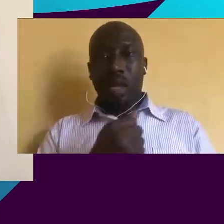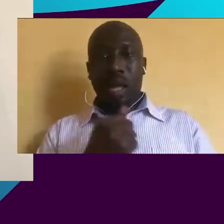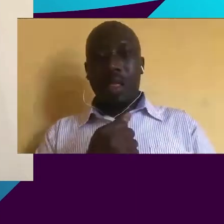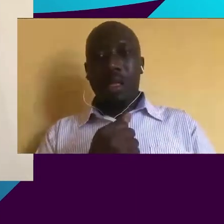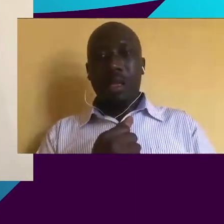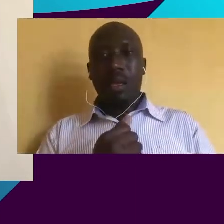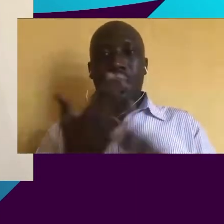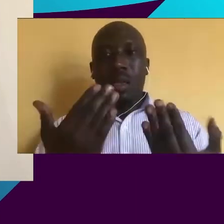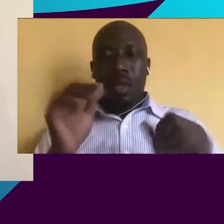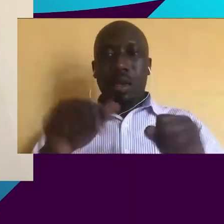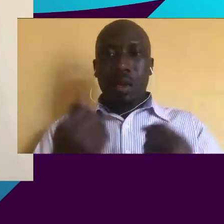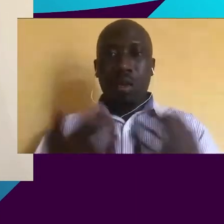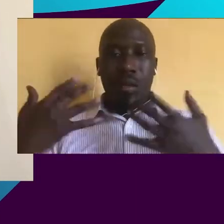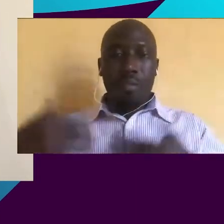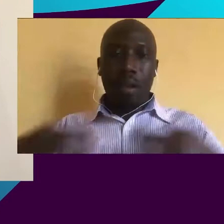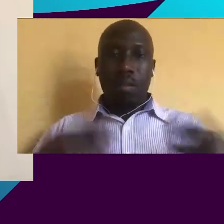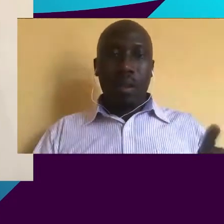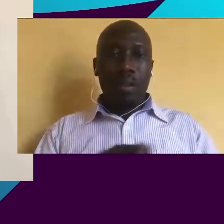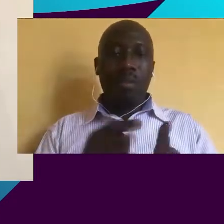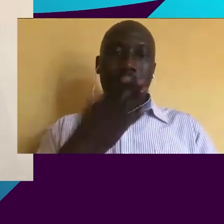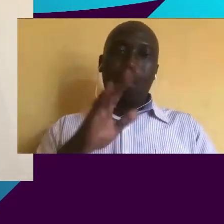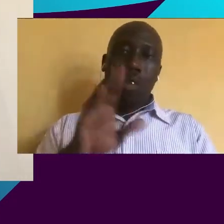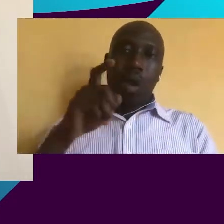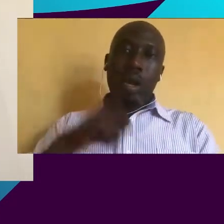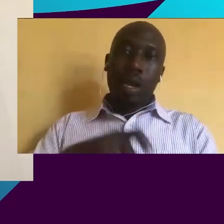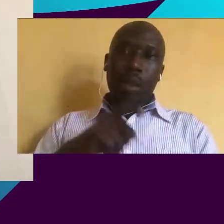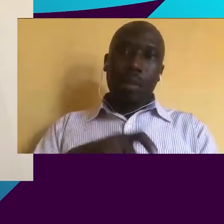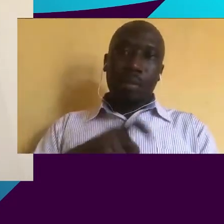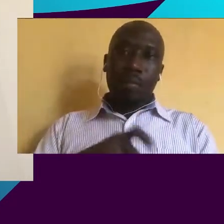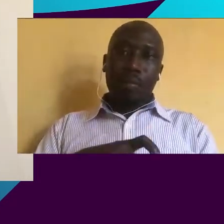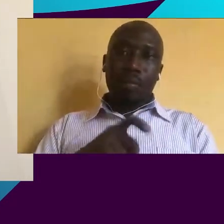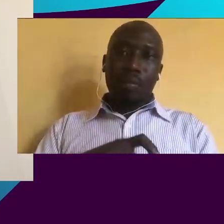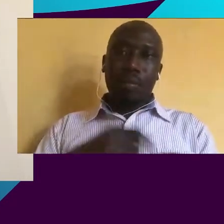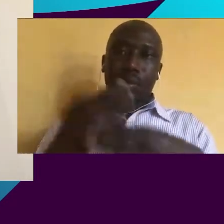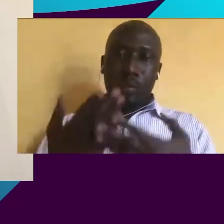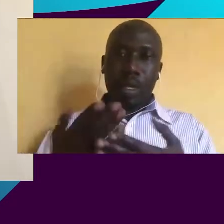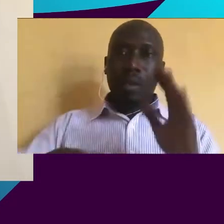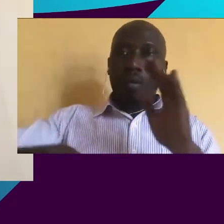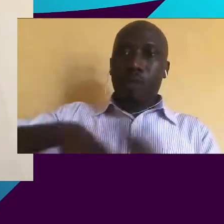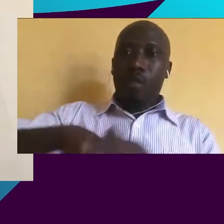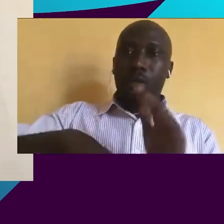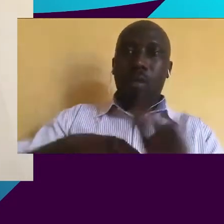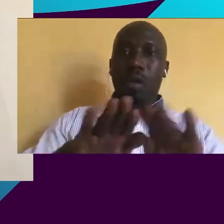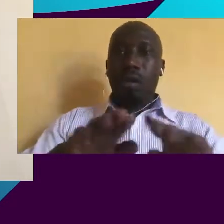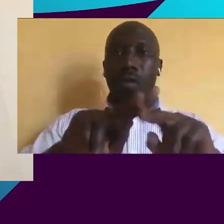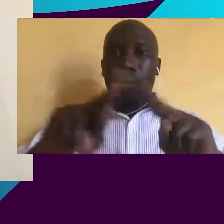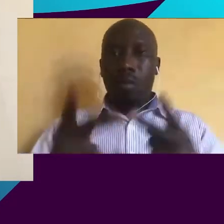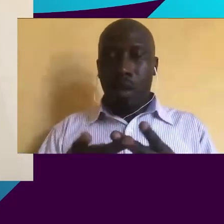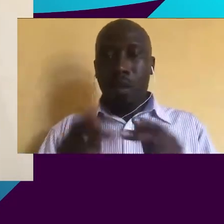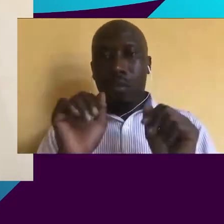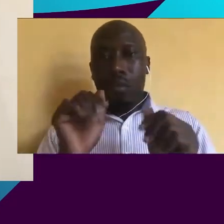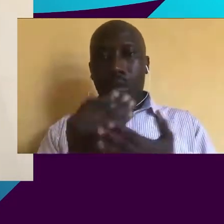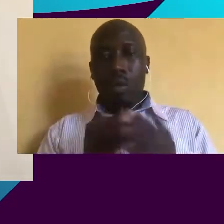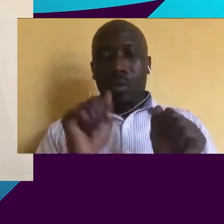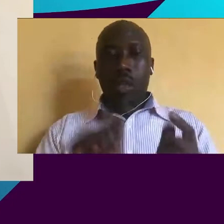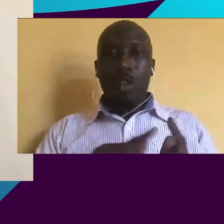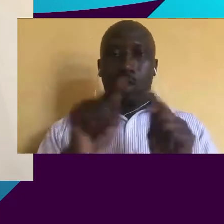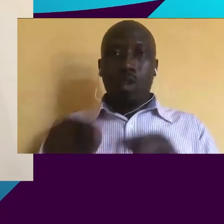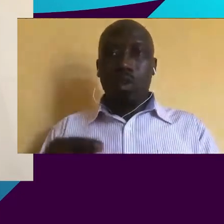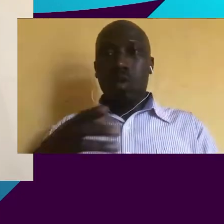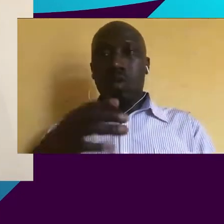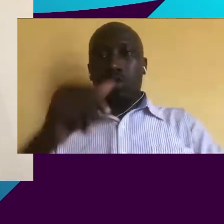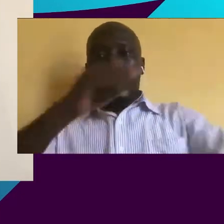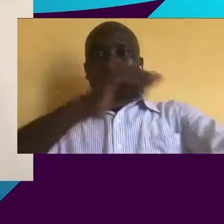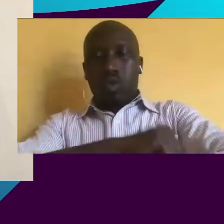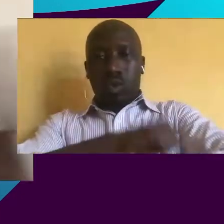or have so much time in at the pitch because they have to go to school. When you don't go to school